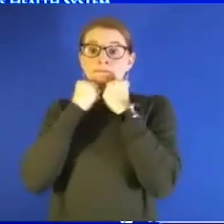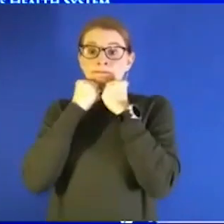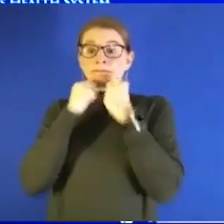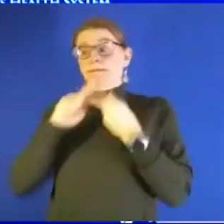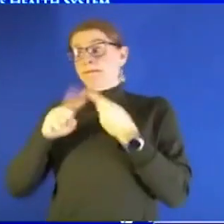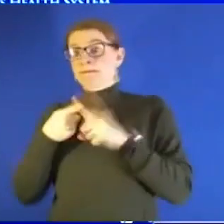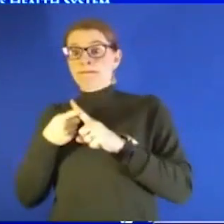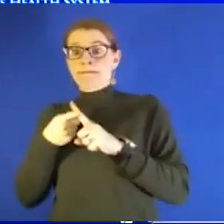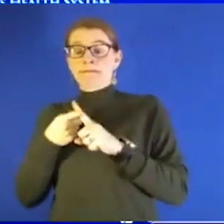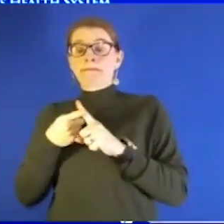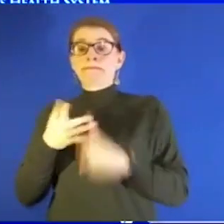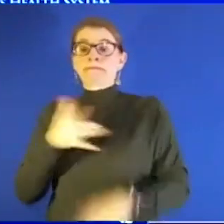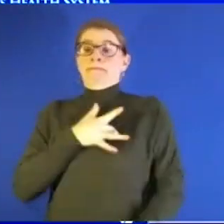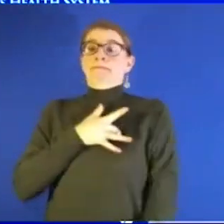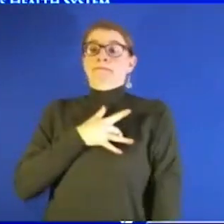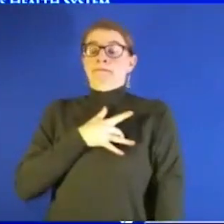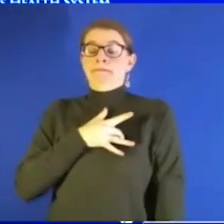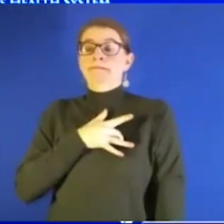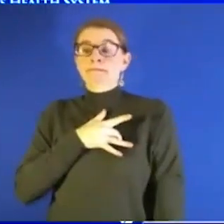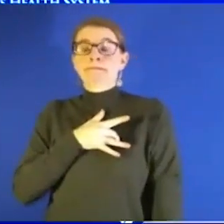an individual. Again, these are